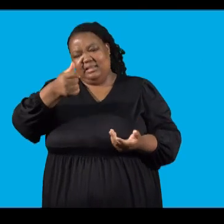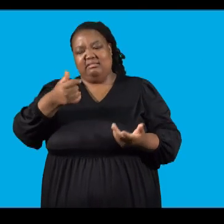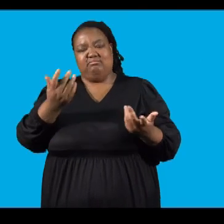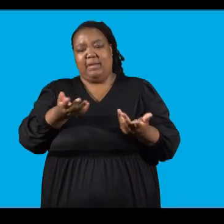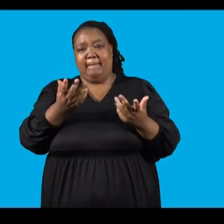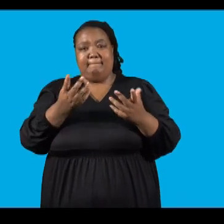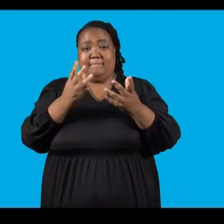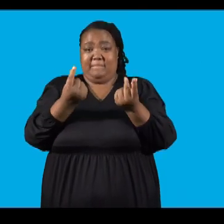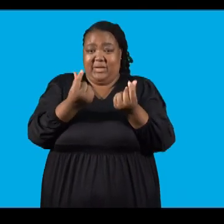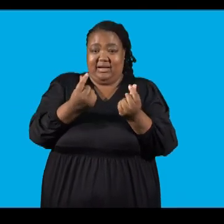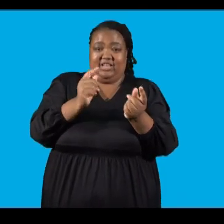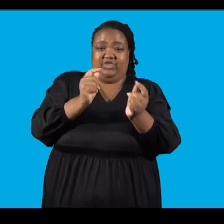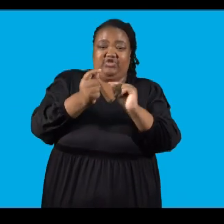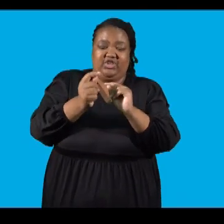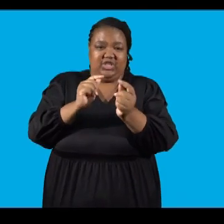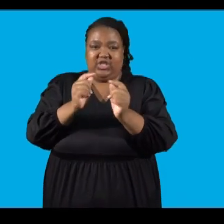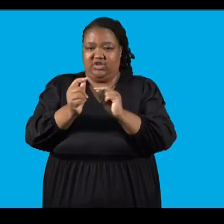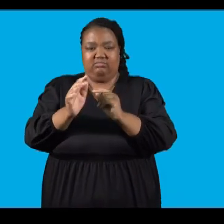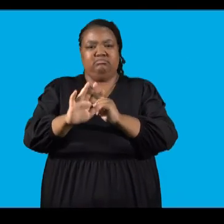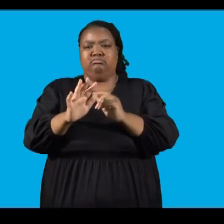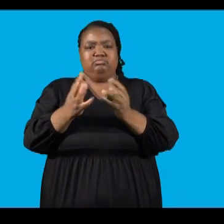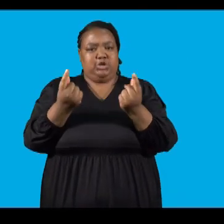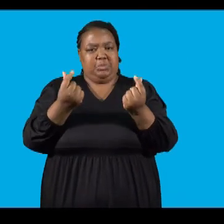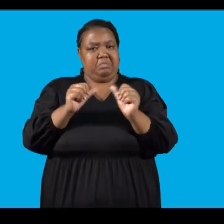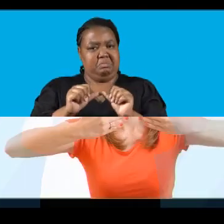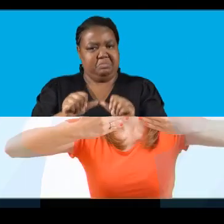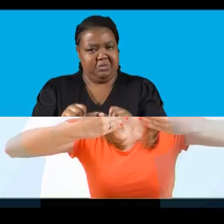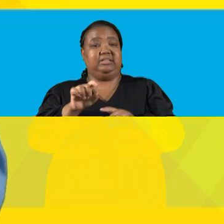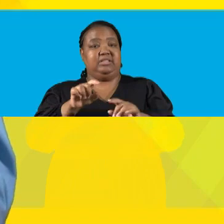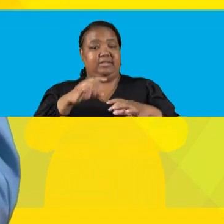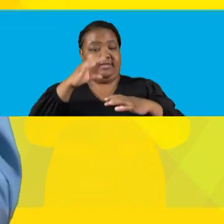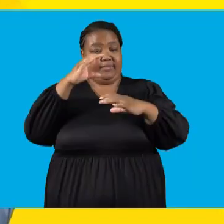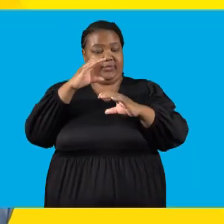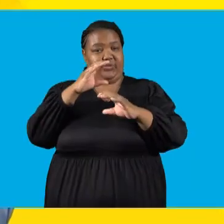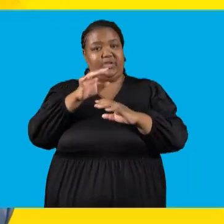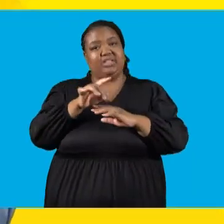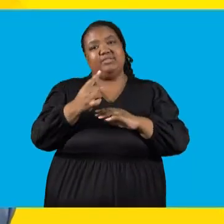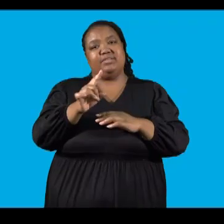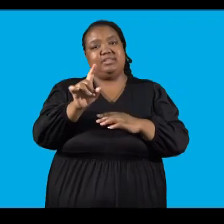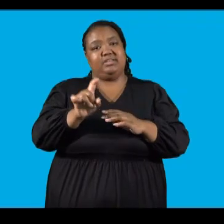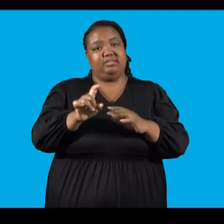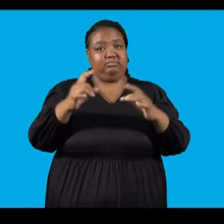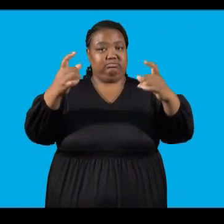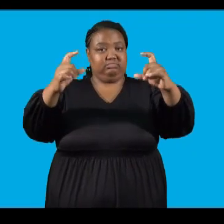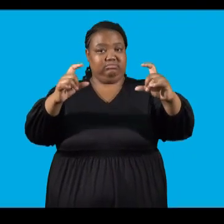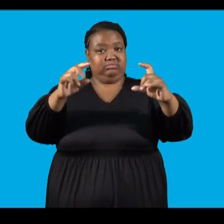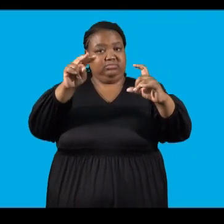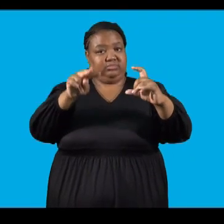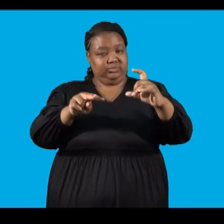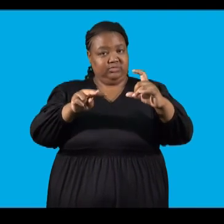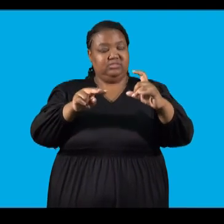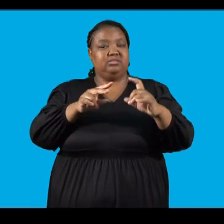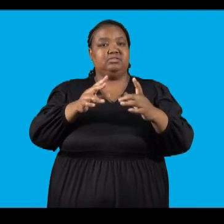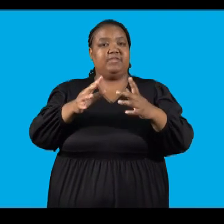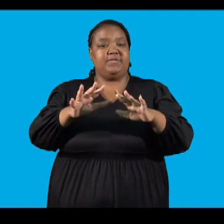prices, leading to price stability. Our first question says, study the